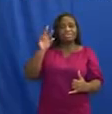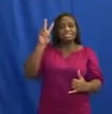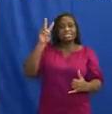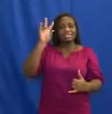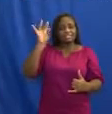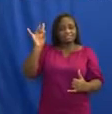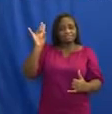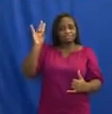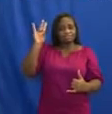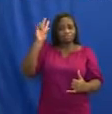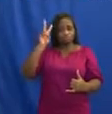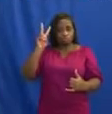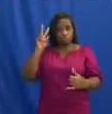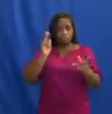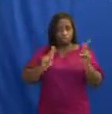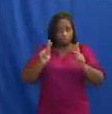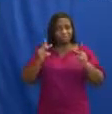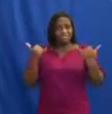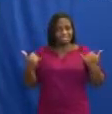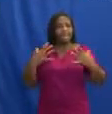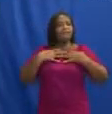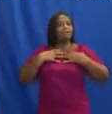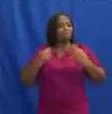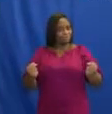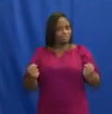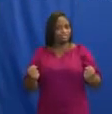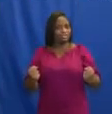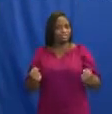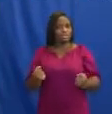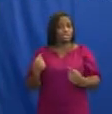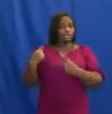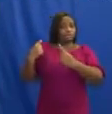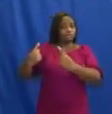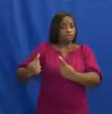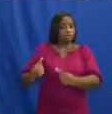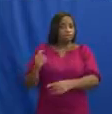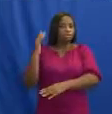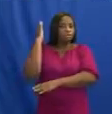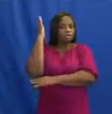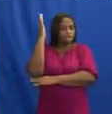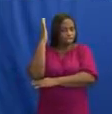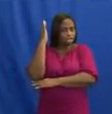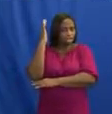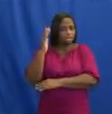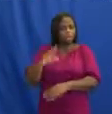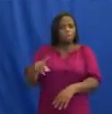77,972 recoveries have been recorded. Since I last spoke to you,